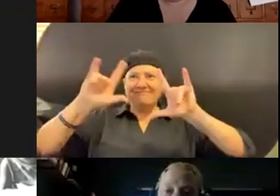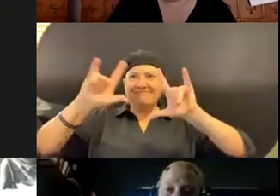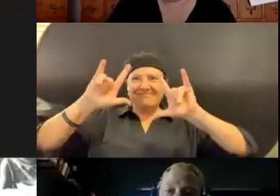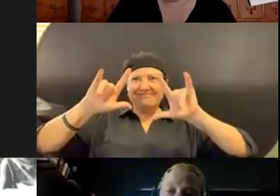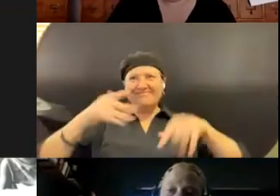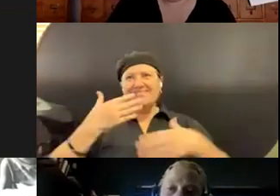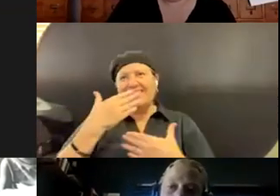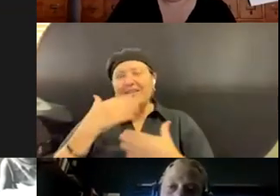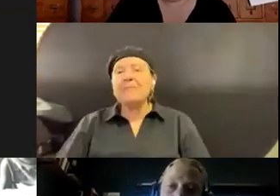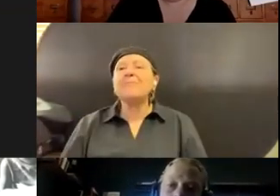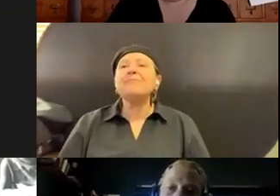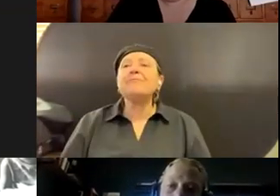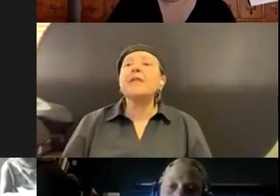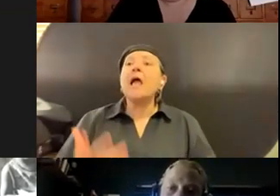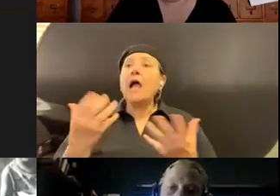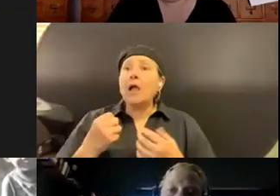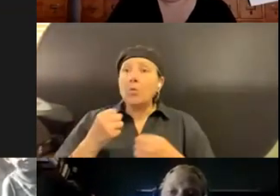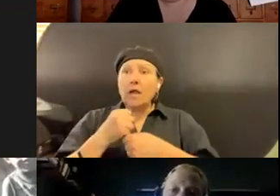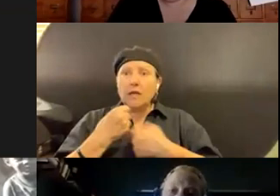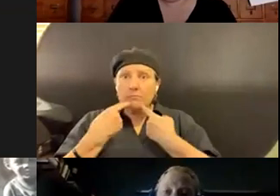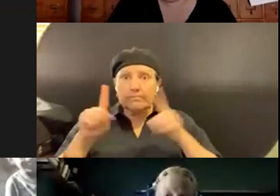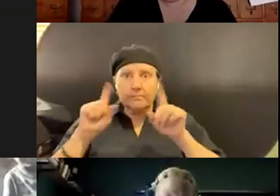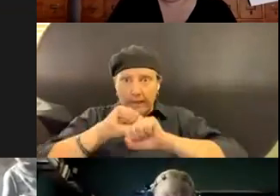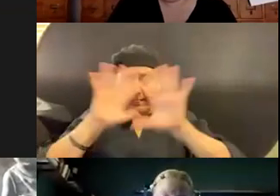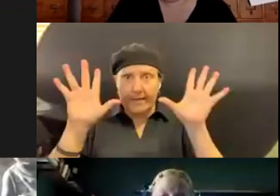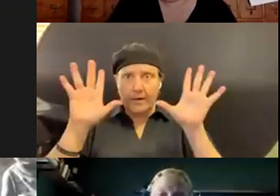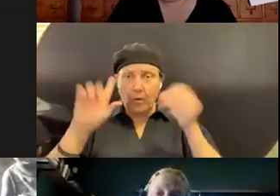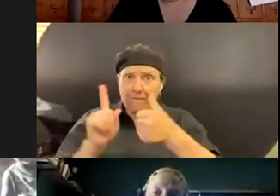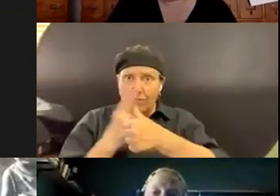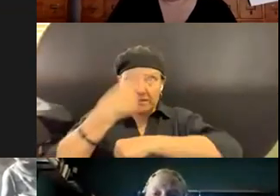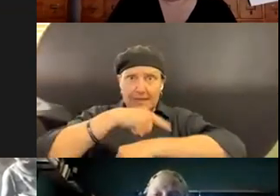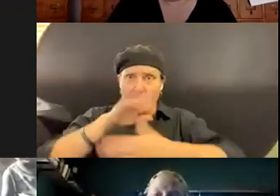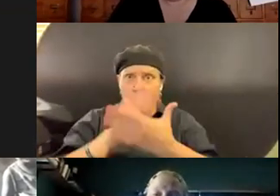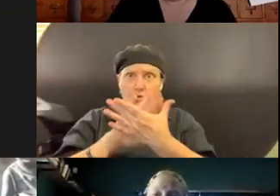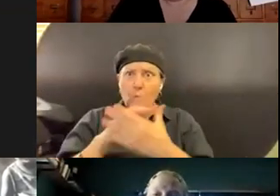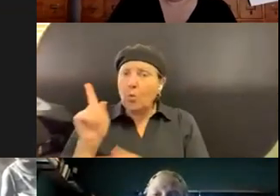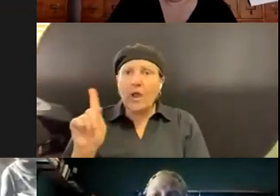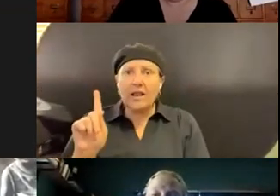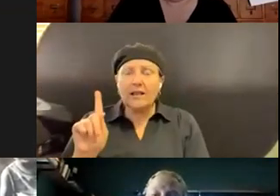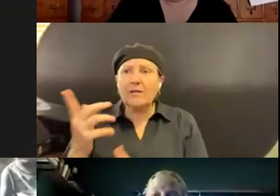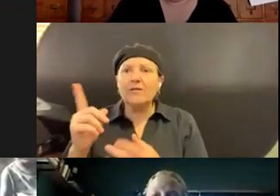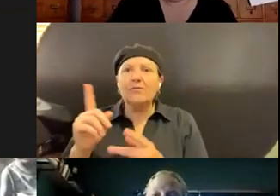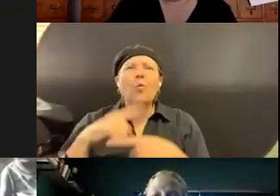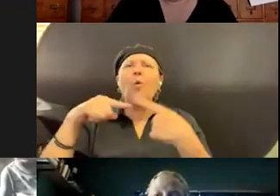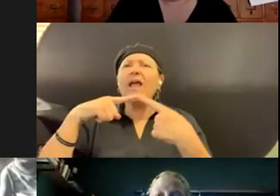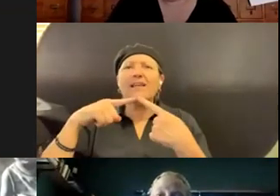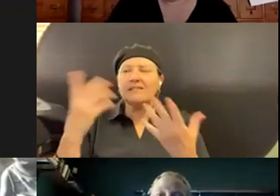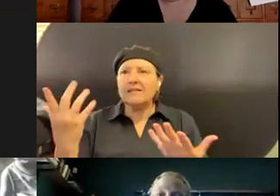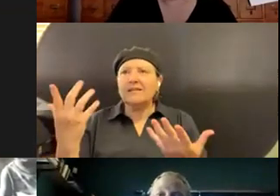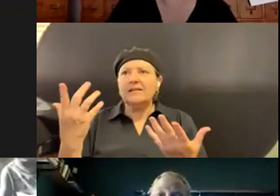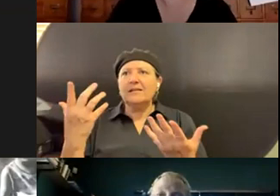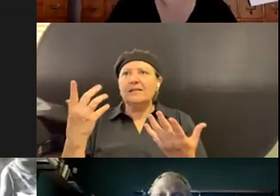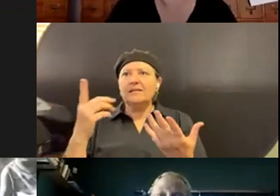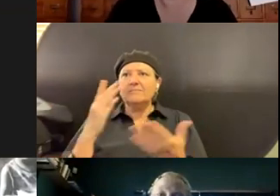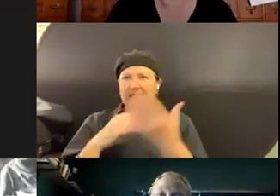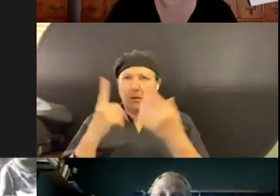I want to be real clear with you guys when the first day of school is. I think I've been getting some questions about that. So I don't know